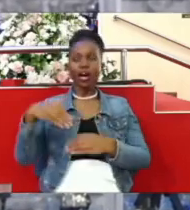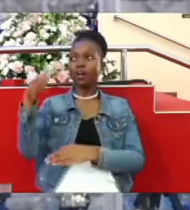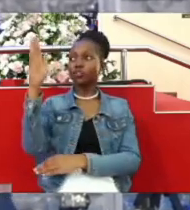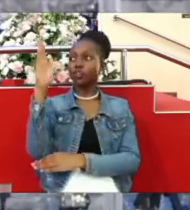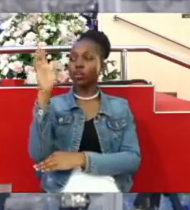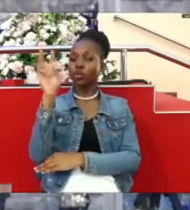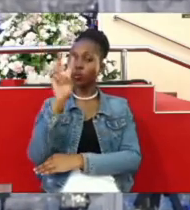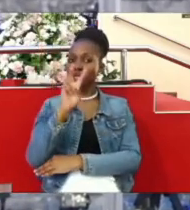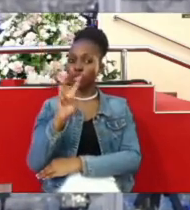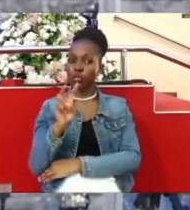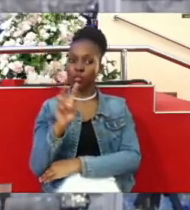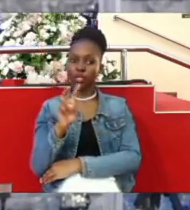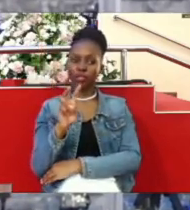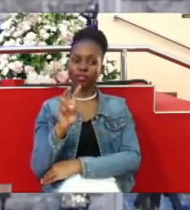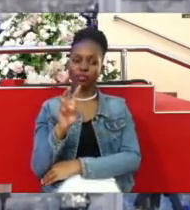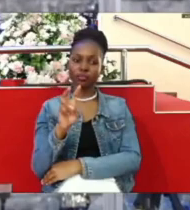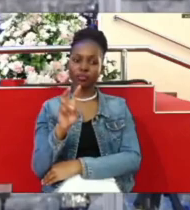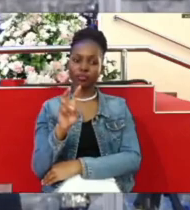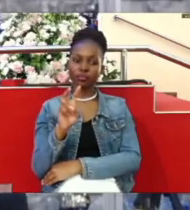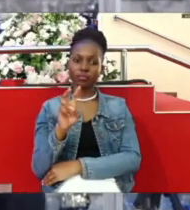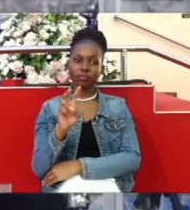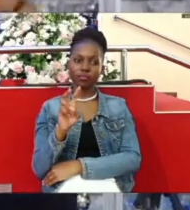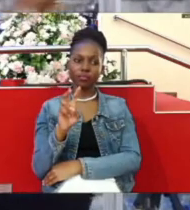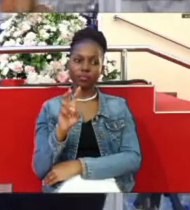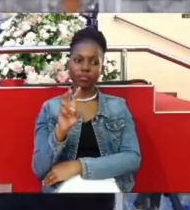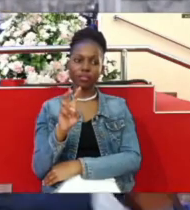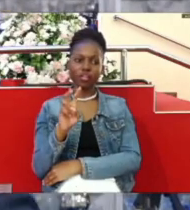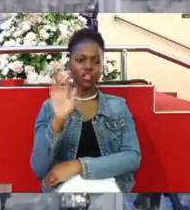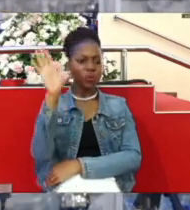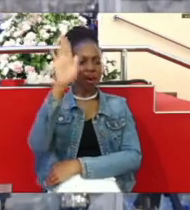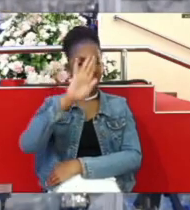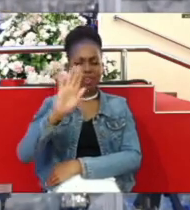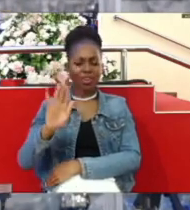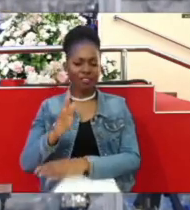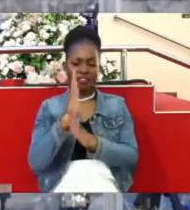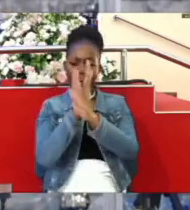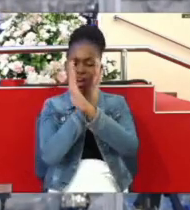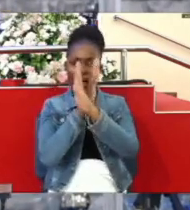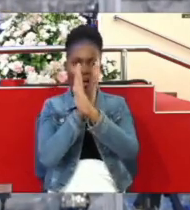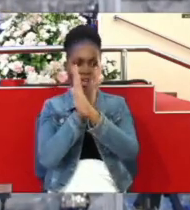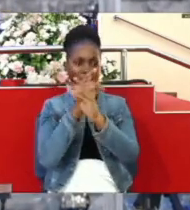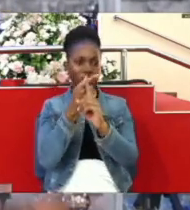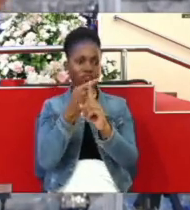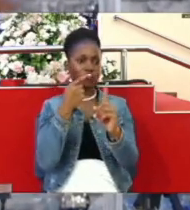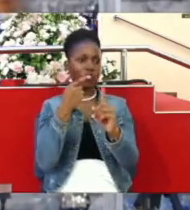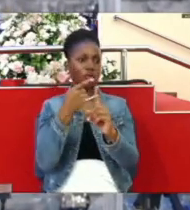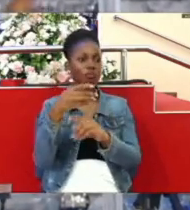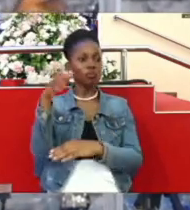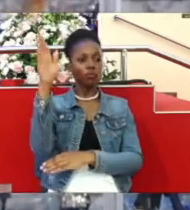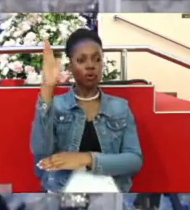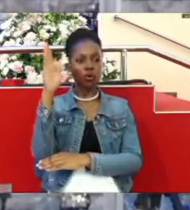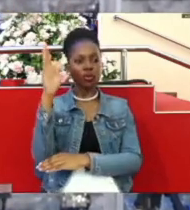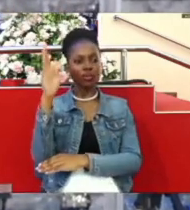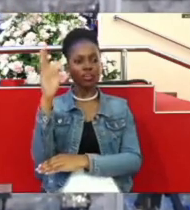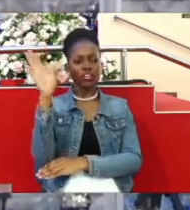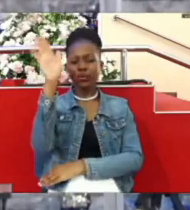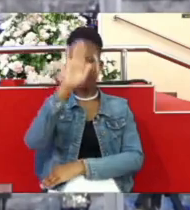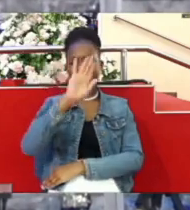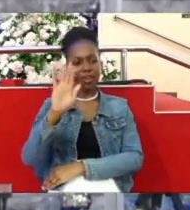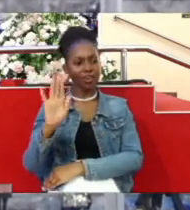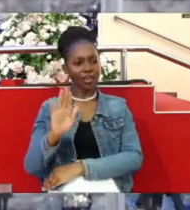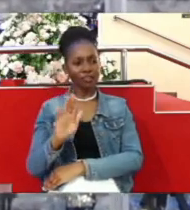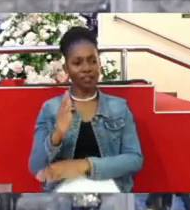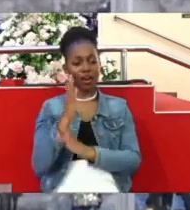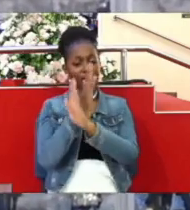you. You can never hide from the presence of God. You can never hide from the eyes of